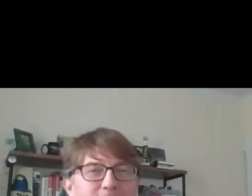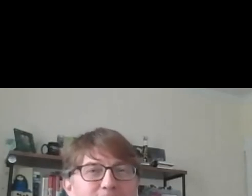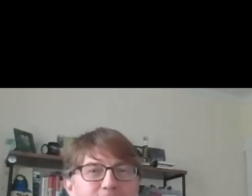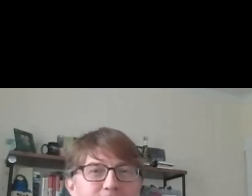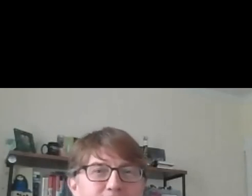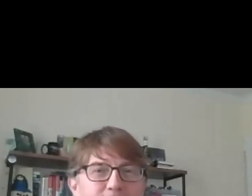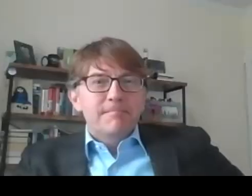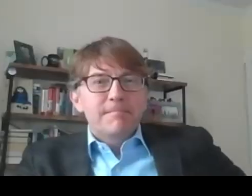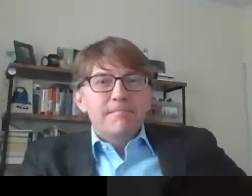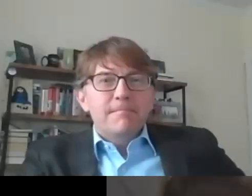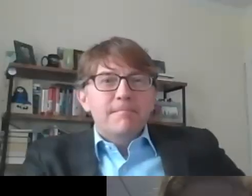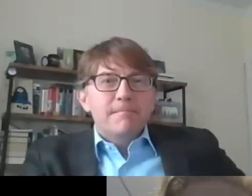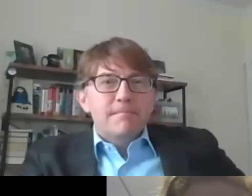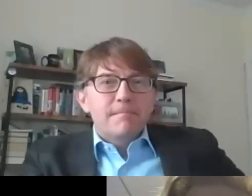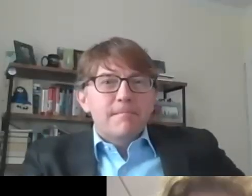us.